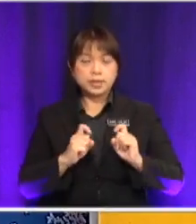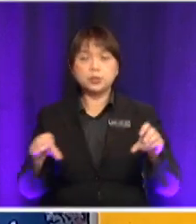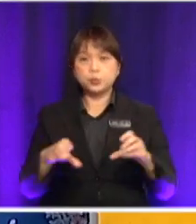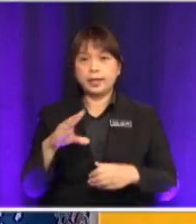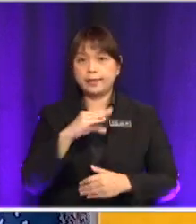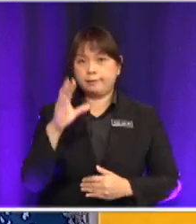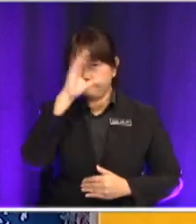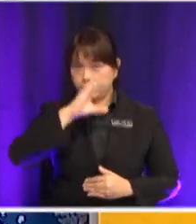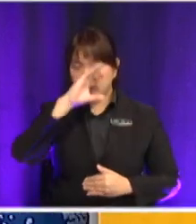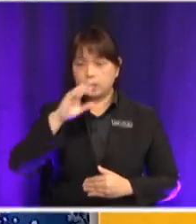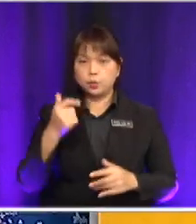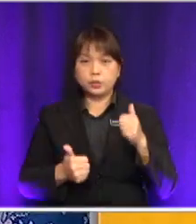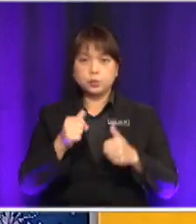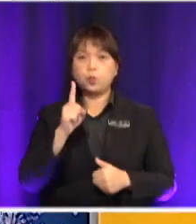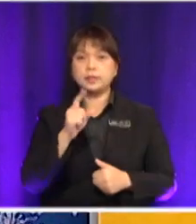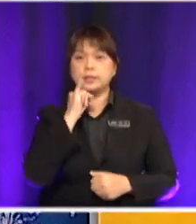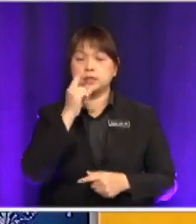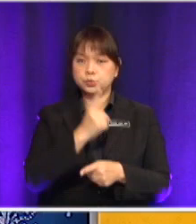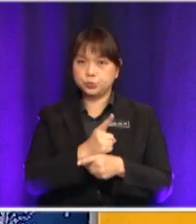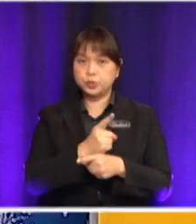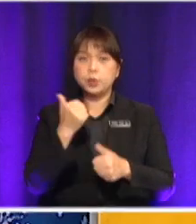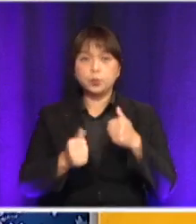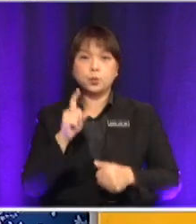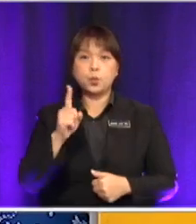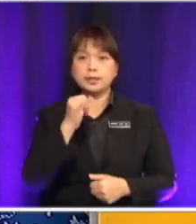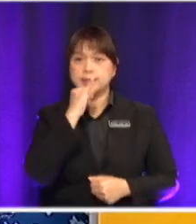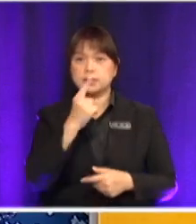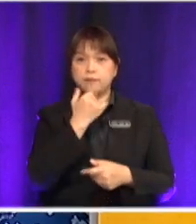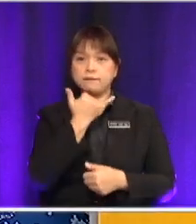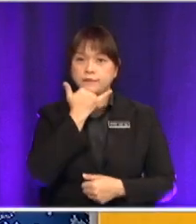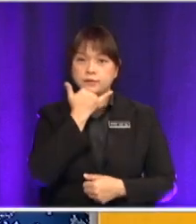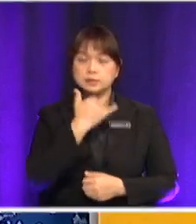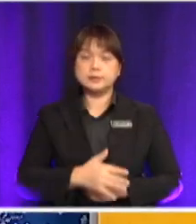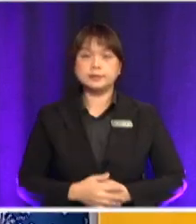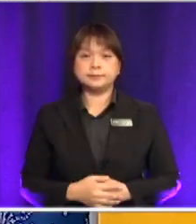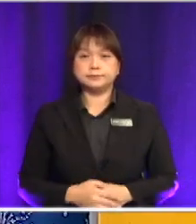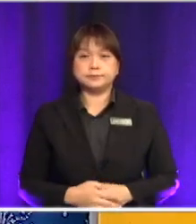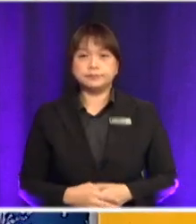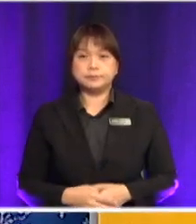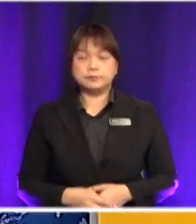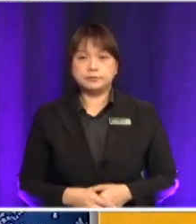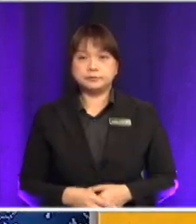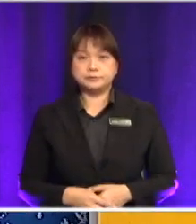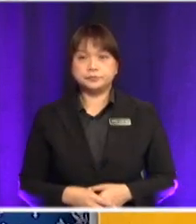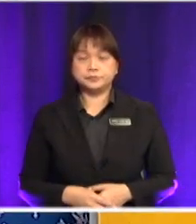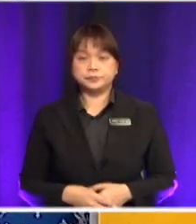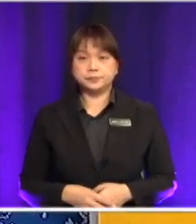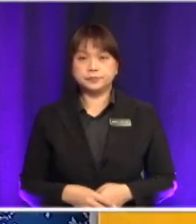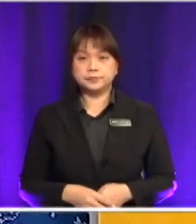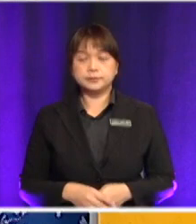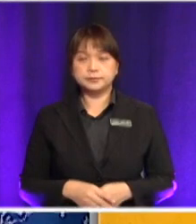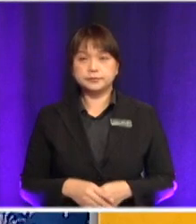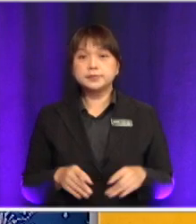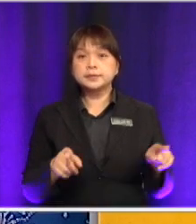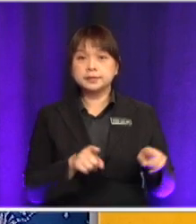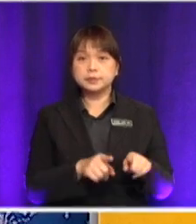out which one is true, which one is false, all right? And in fact, as the pupils are trying this